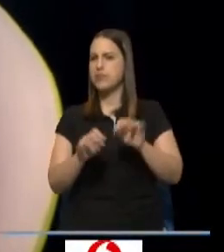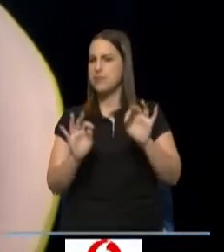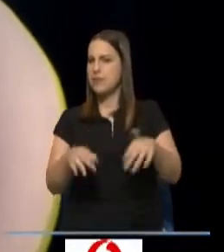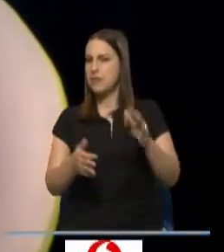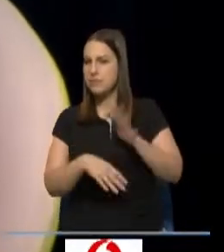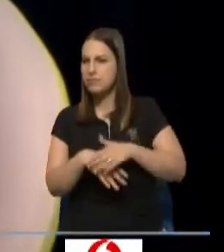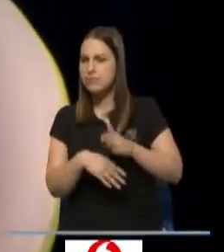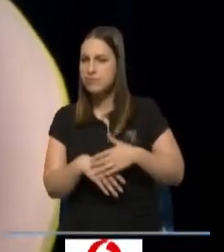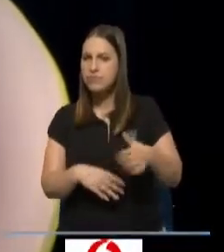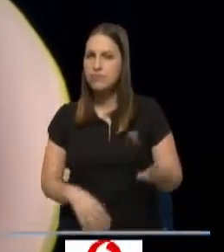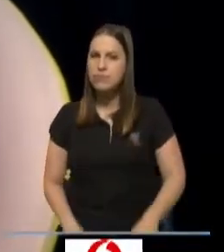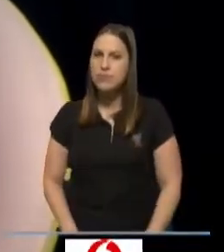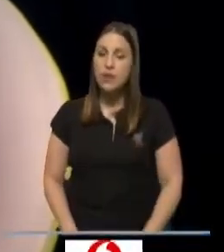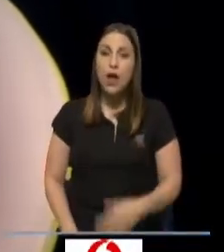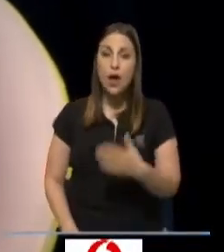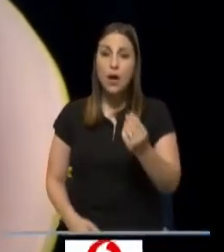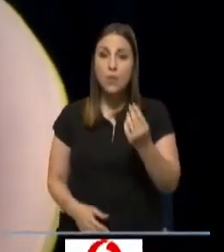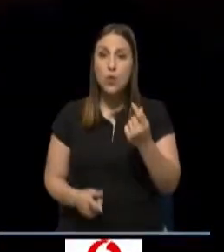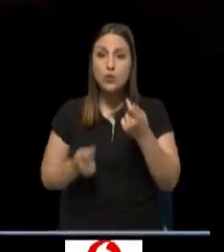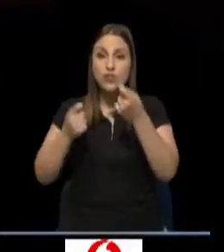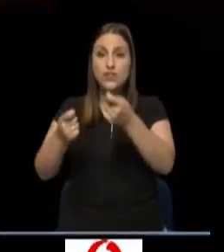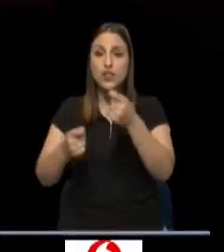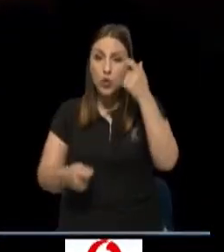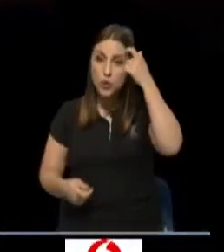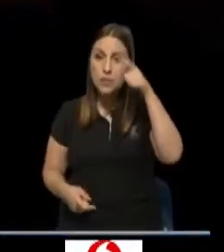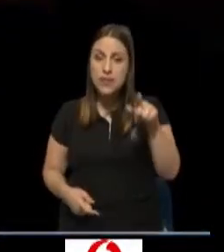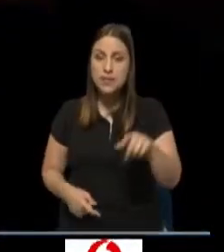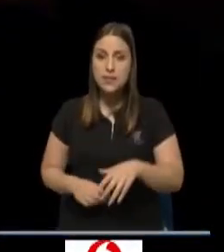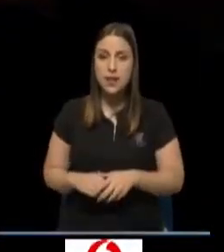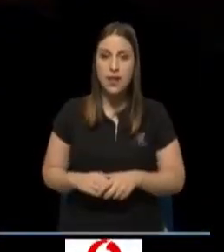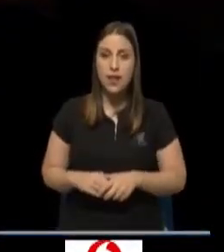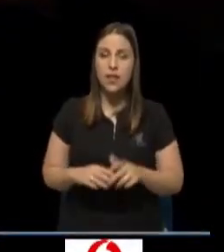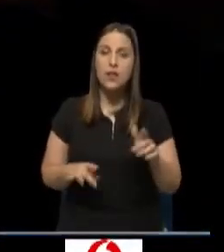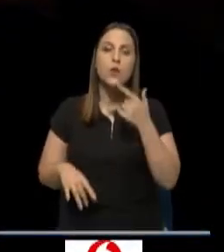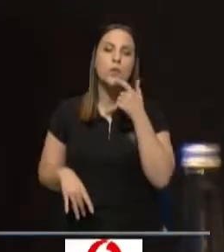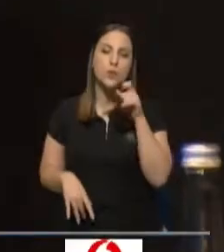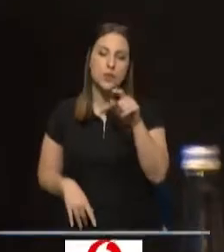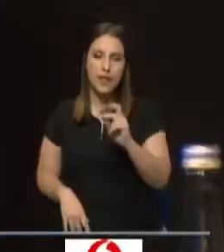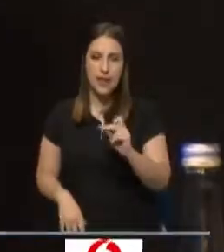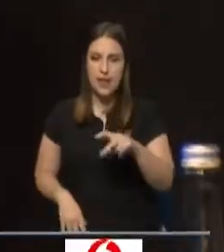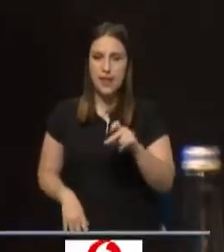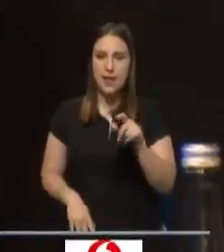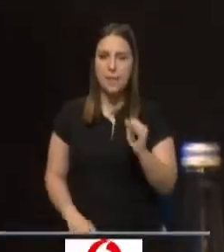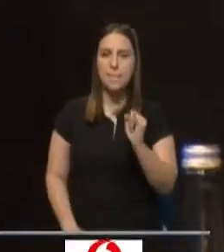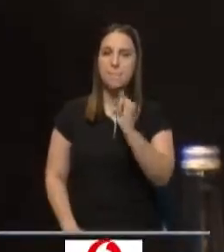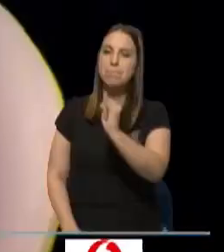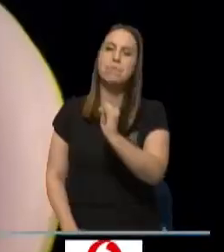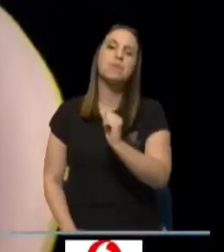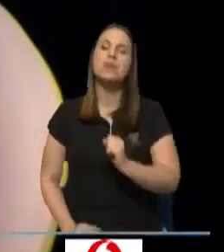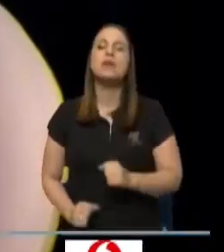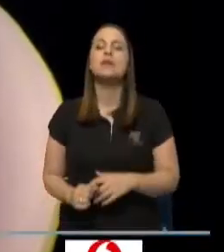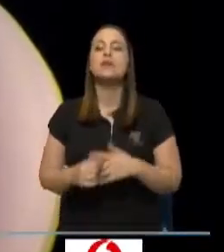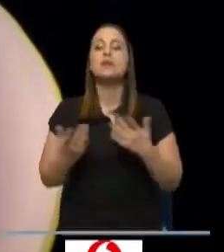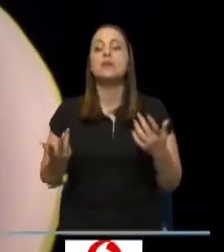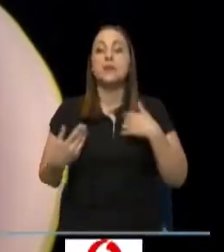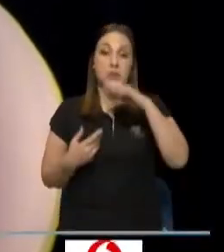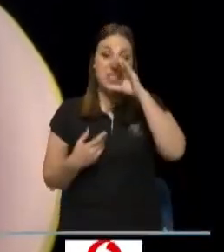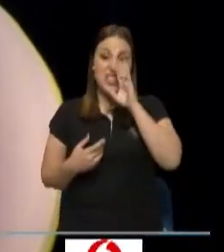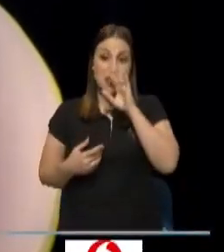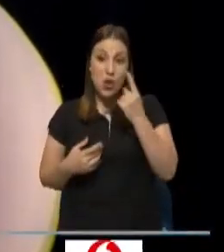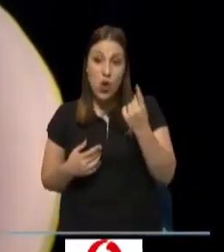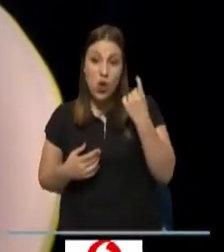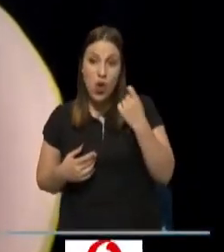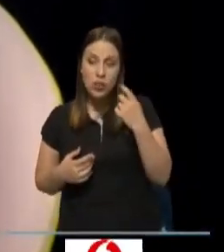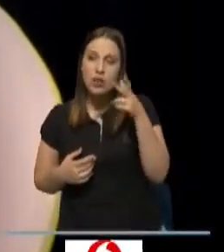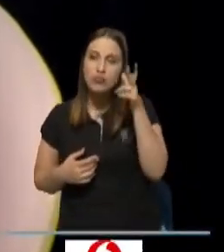the way you talk, people would think that it's better to close your doors and that the sector is not profitable. Well, some